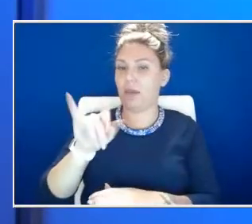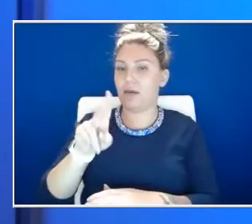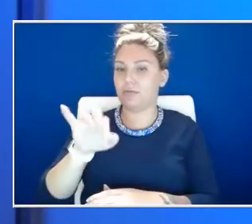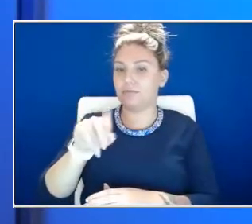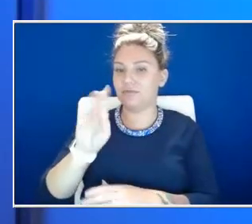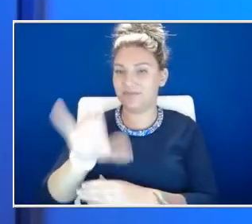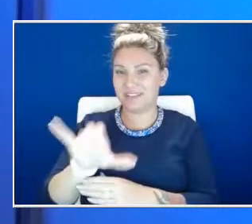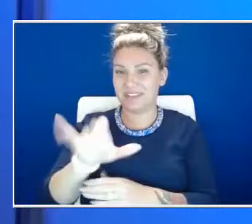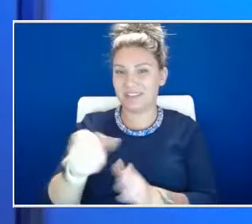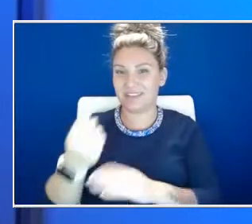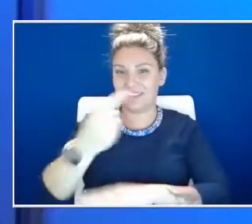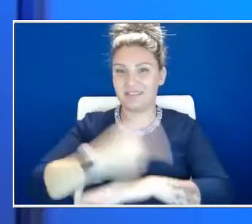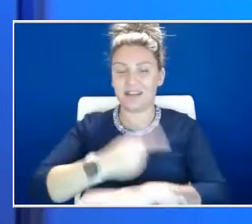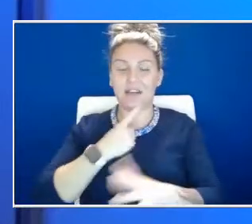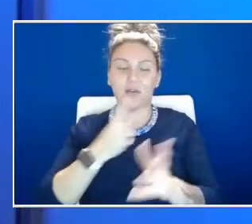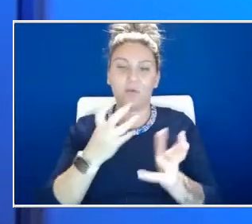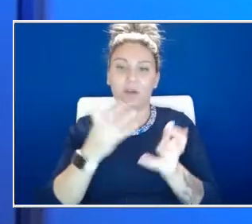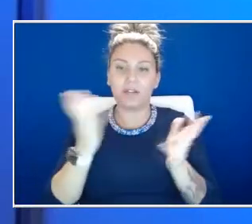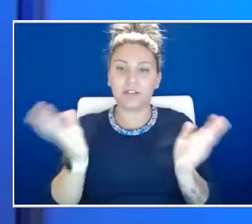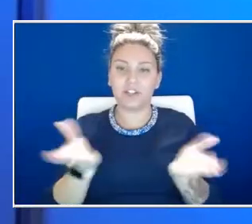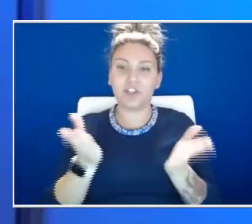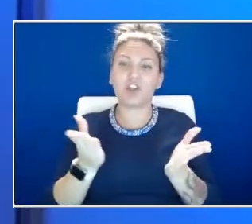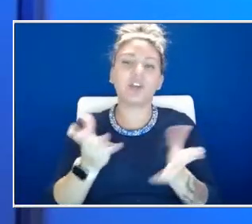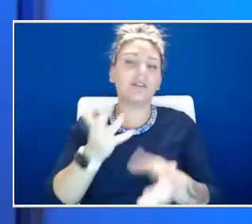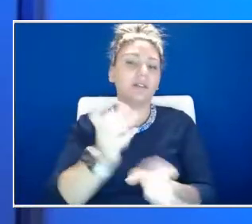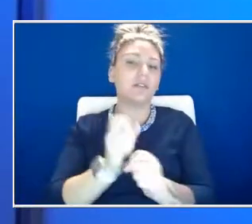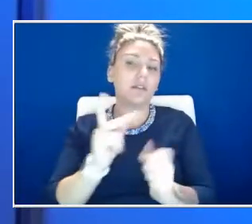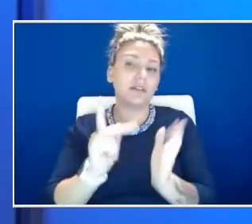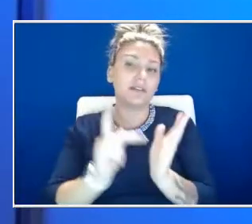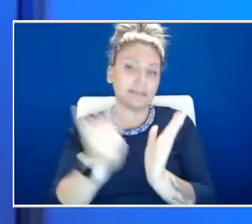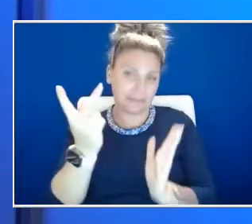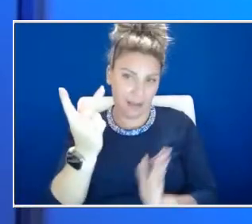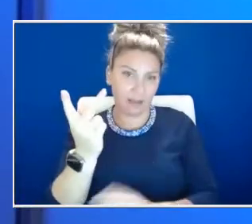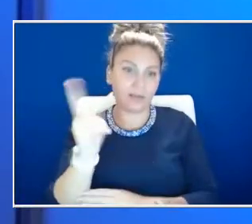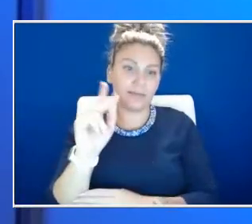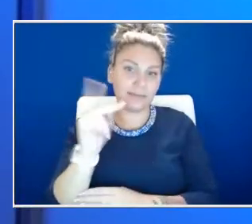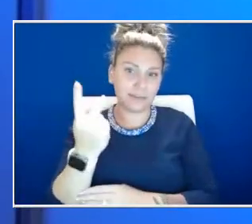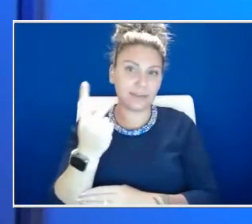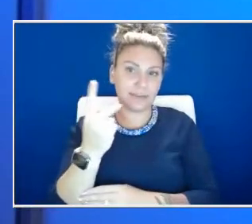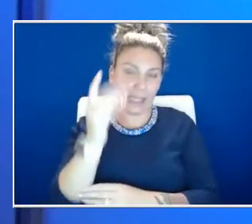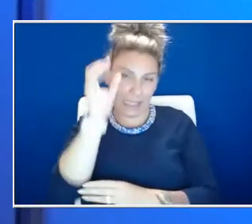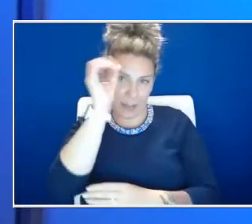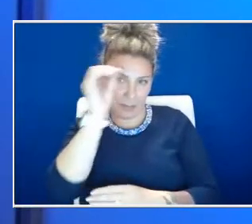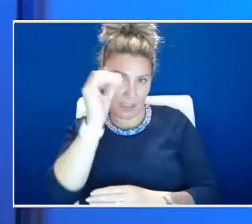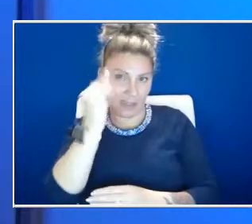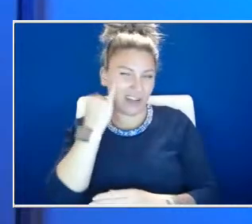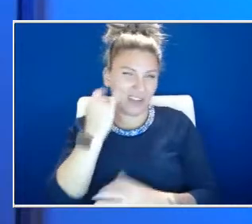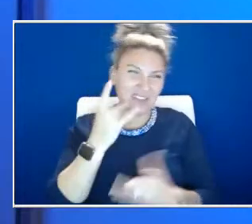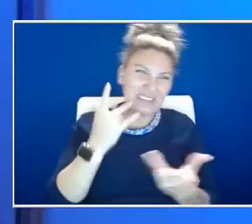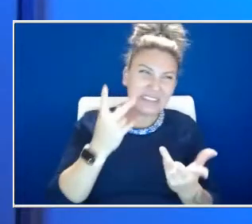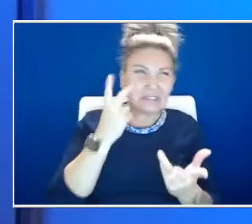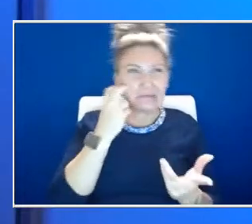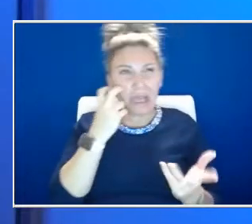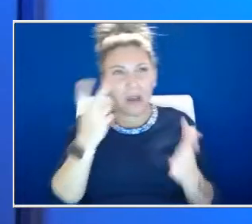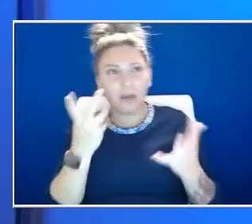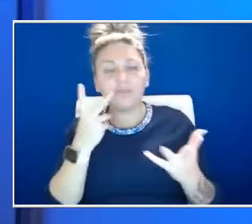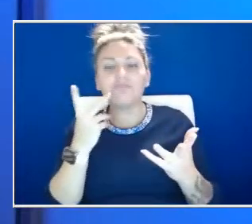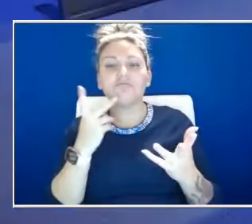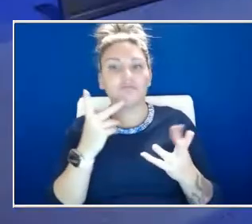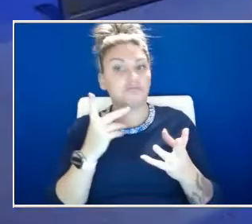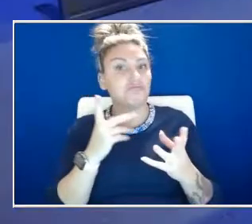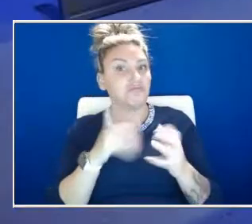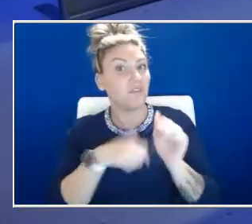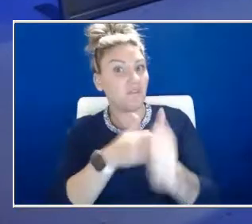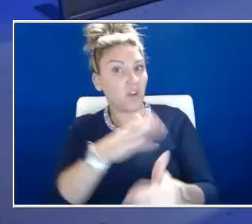I just want to encourage, go get a second opinion too. If you have doubts, just pursue it. It's okay to